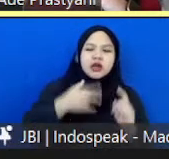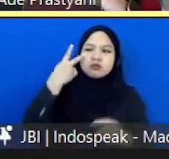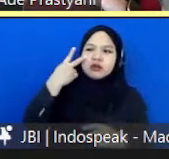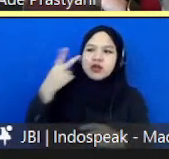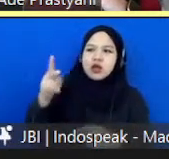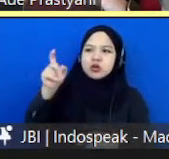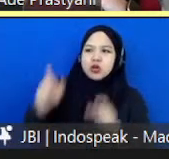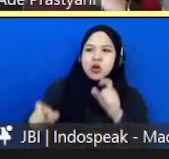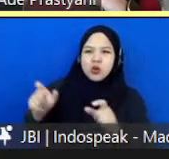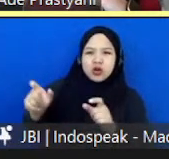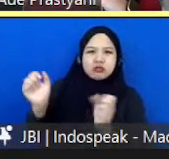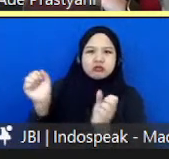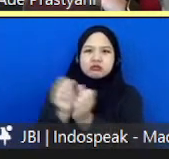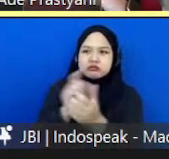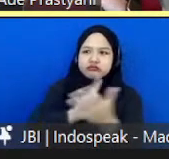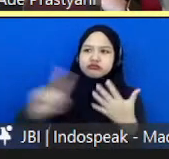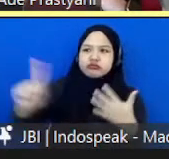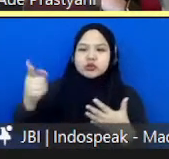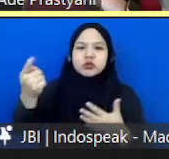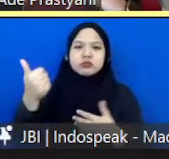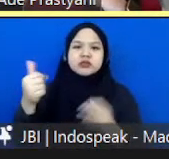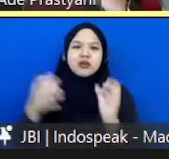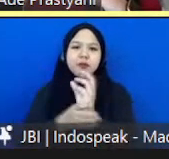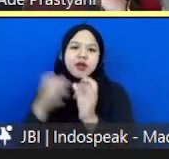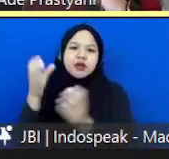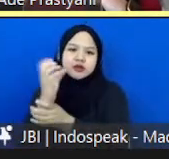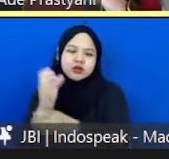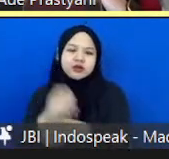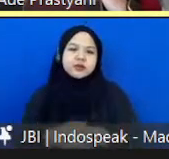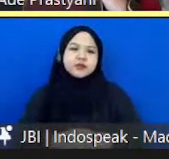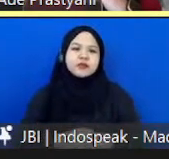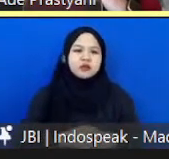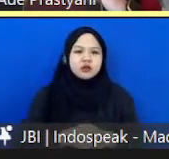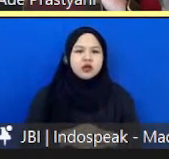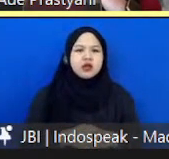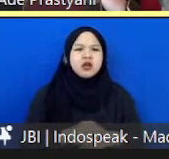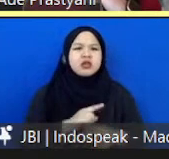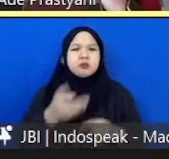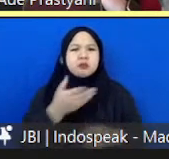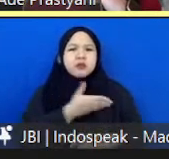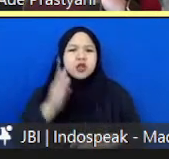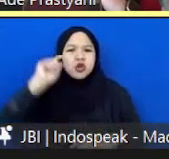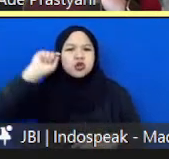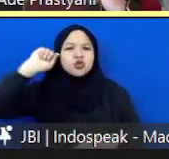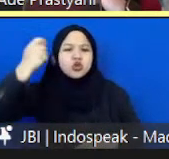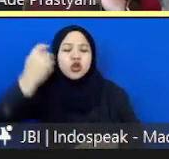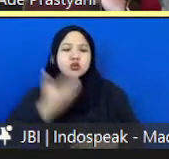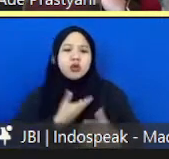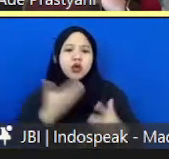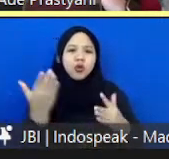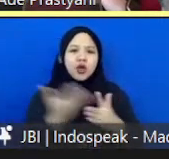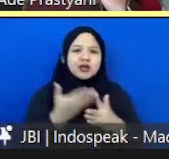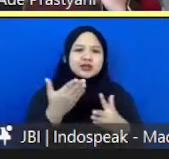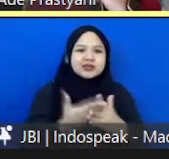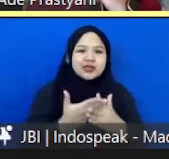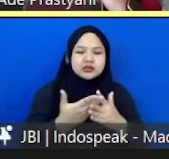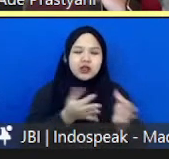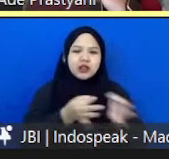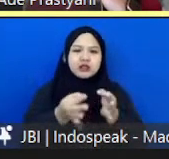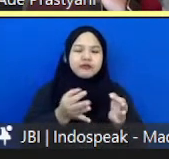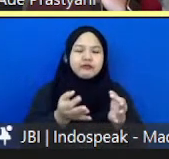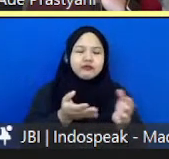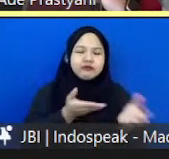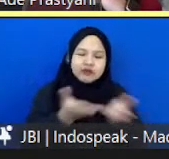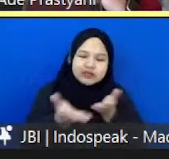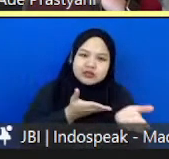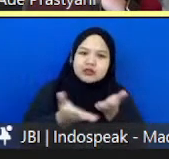for pasung prevalence, because there is a lowered access to mental health care, which contribute to the unattended needs of these patients with mental